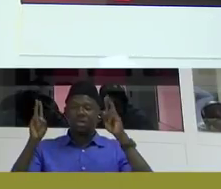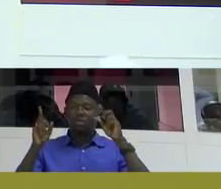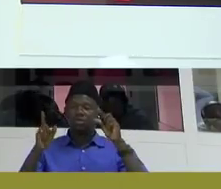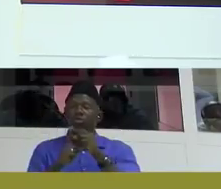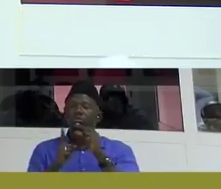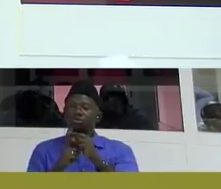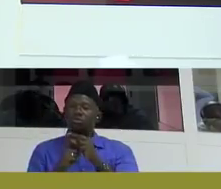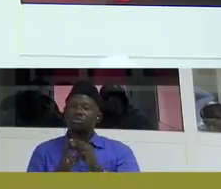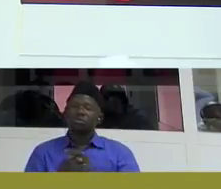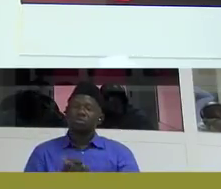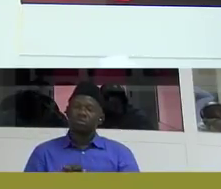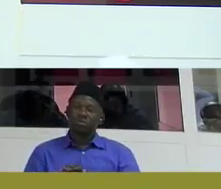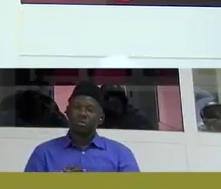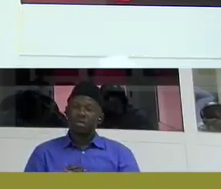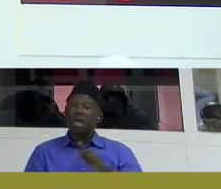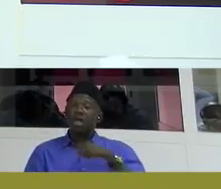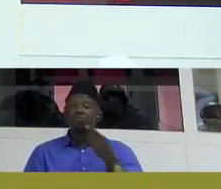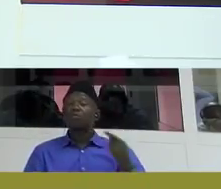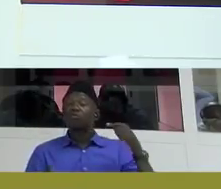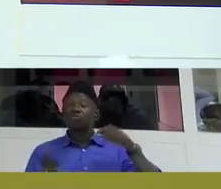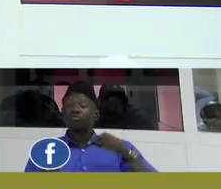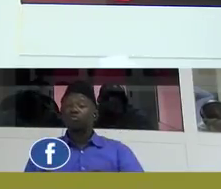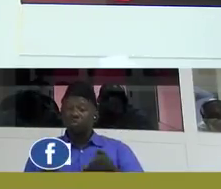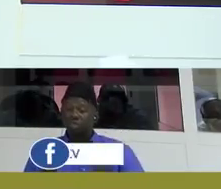As from today,